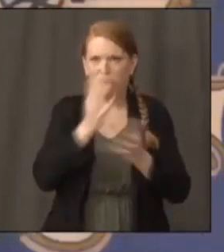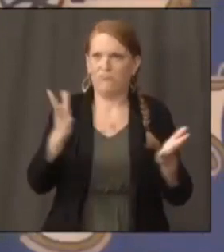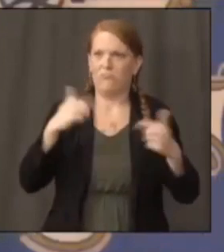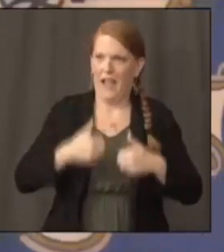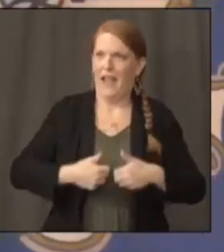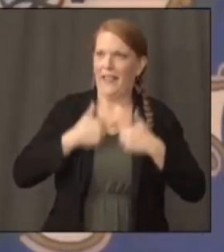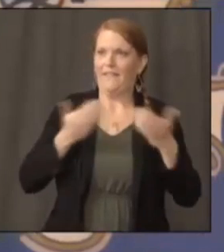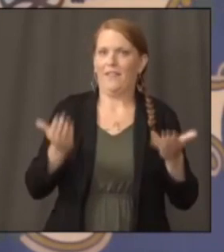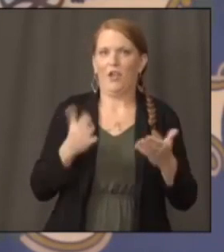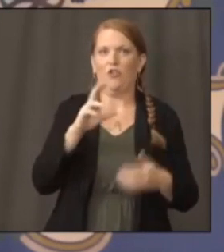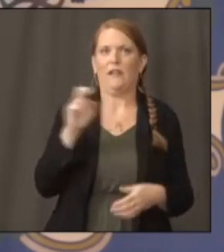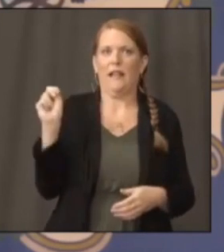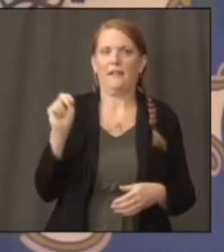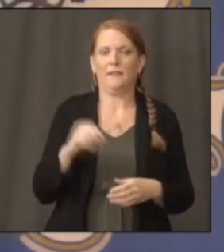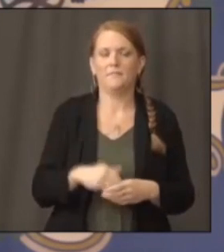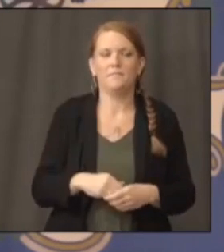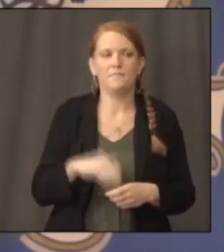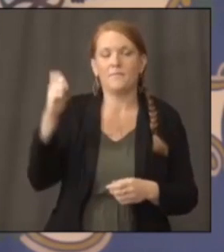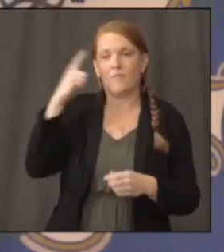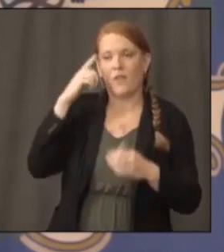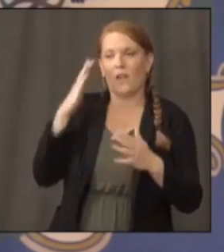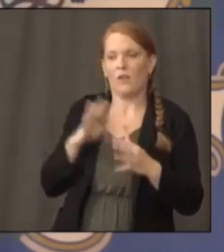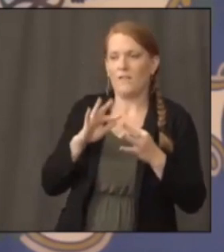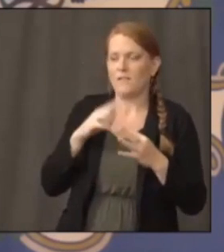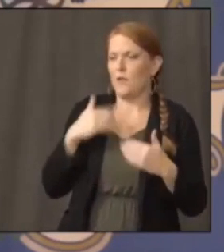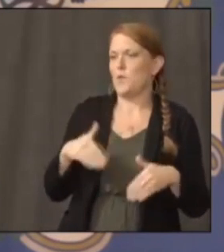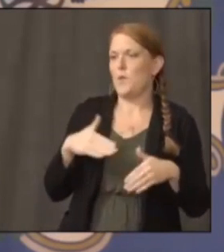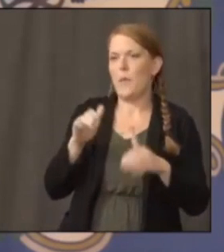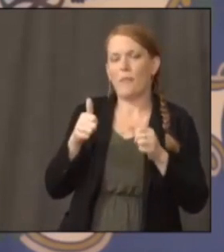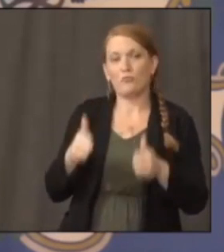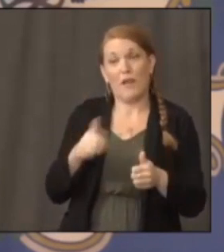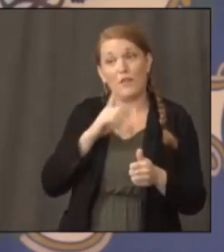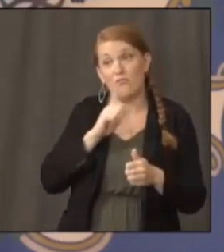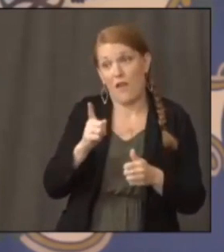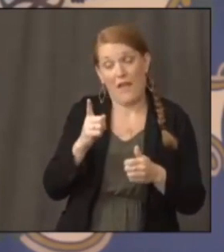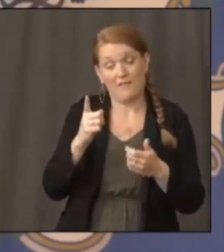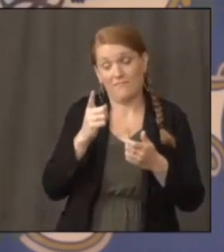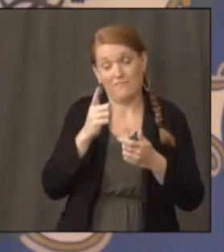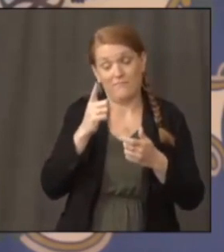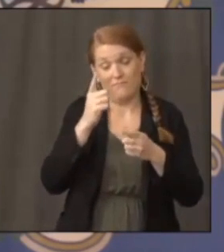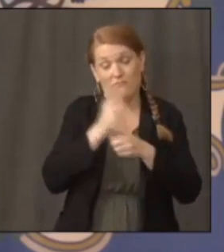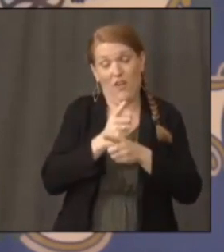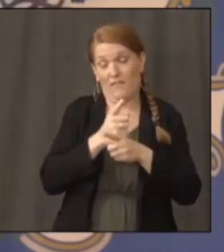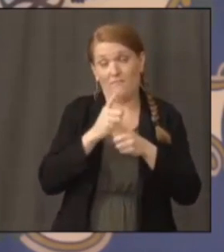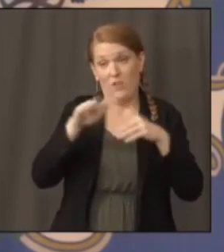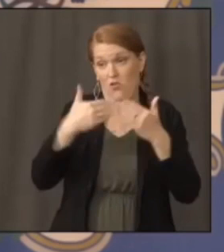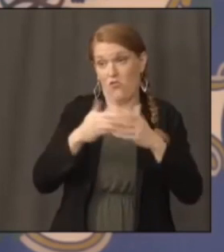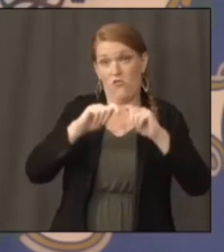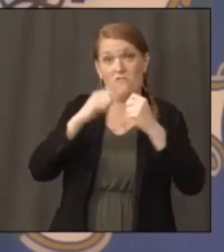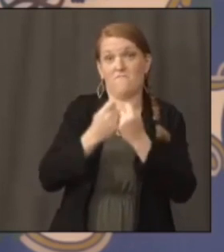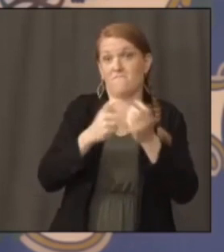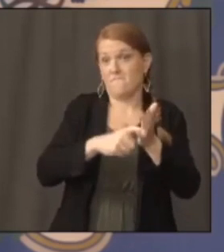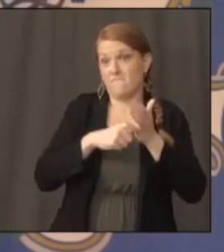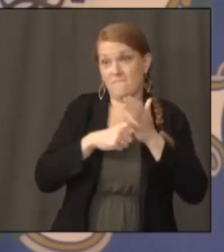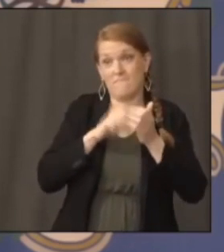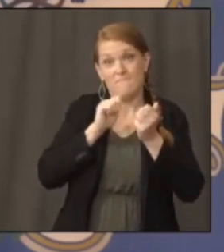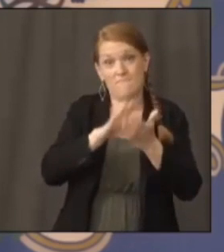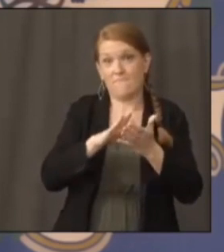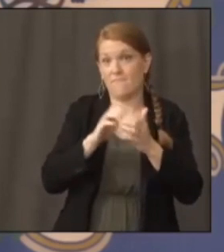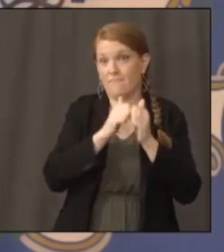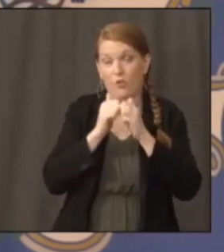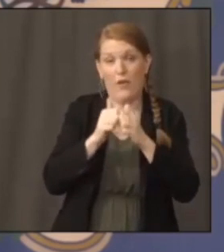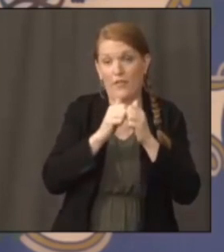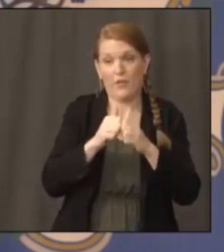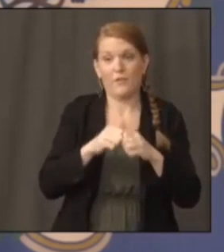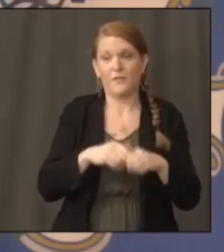It is a team effort. And Dan, I appreciate your thoughts, and be smart. I don't know if you guys can